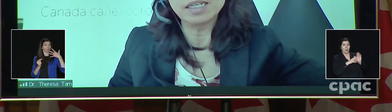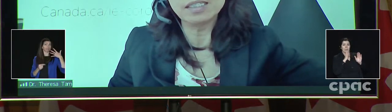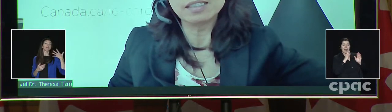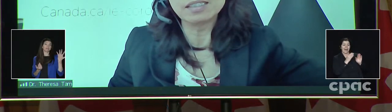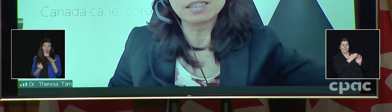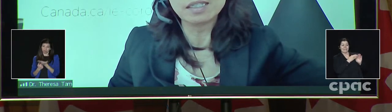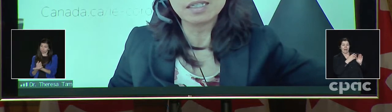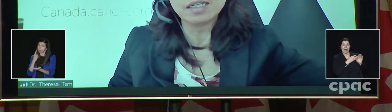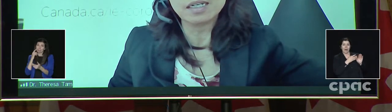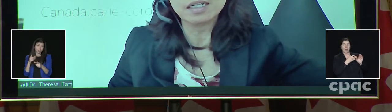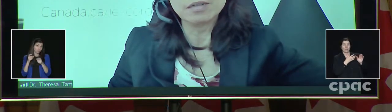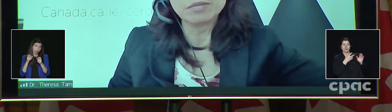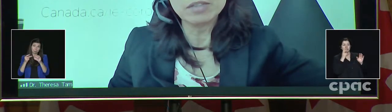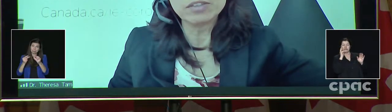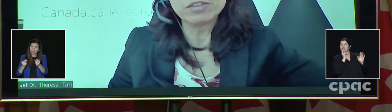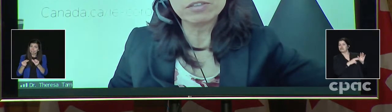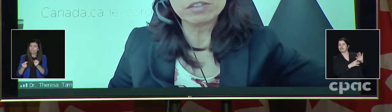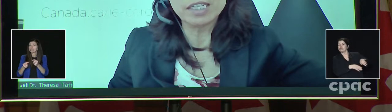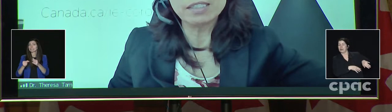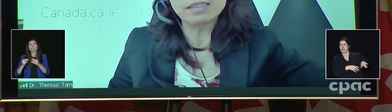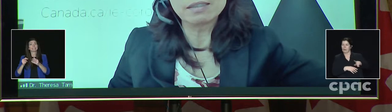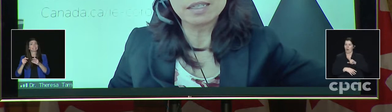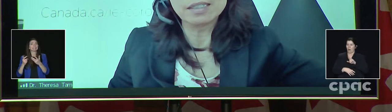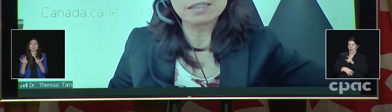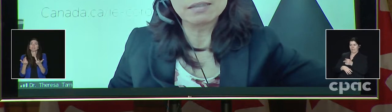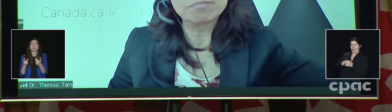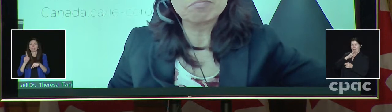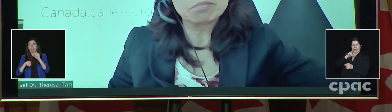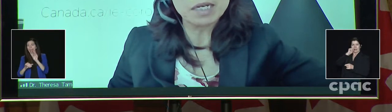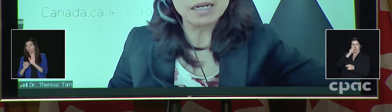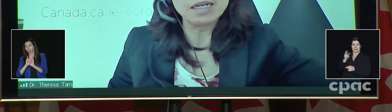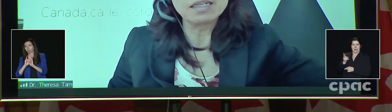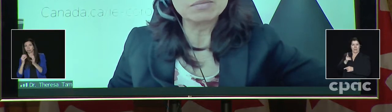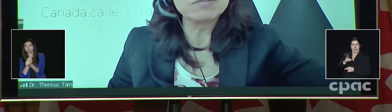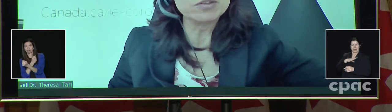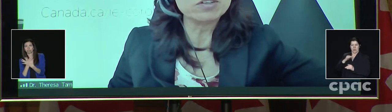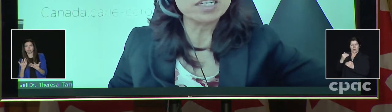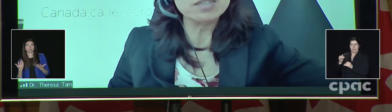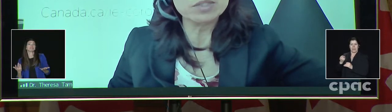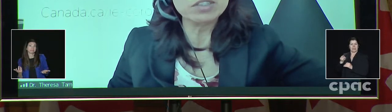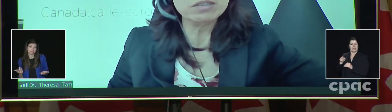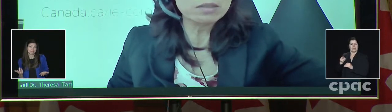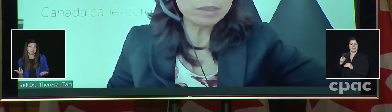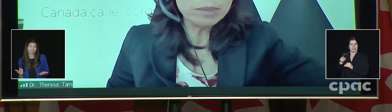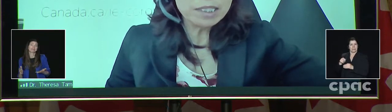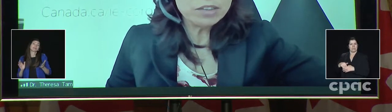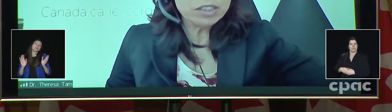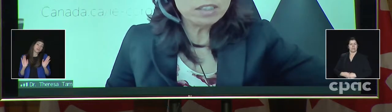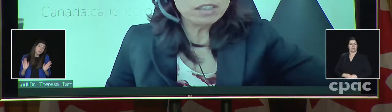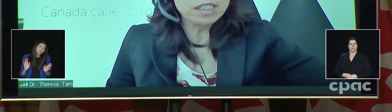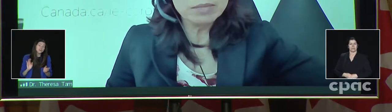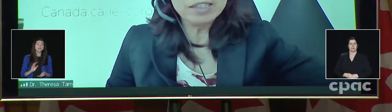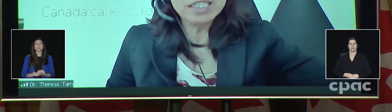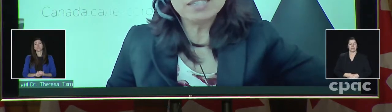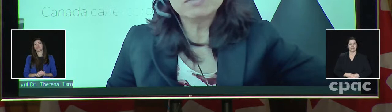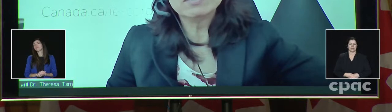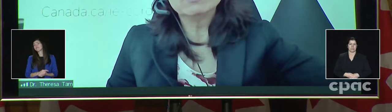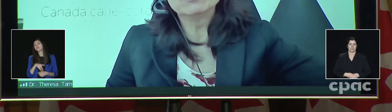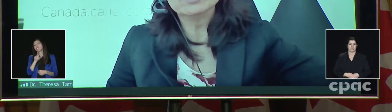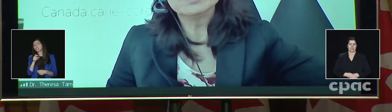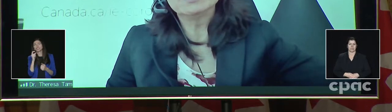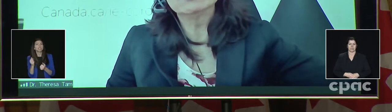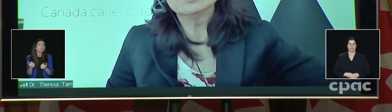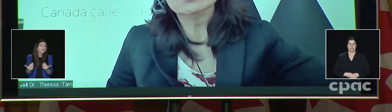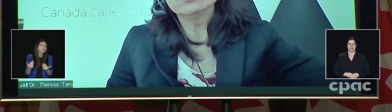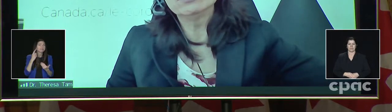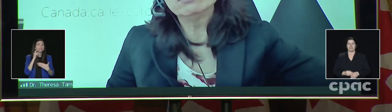tests. And so that's I think before anyone uses a rapid test, just learn about it and learn